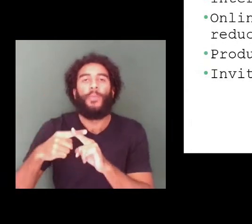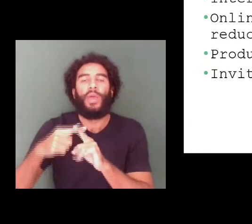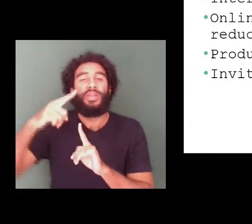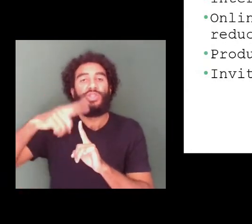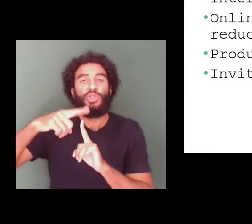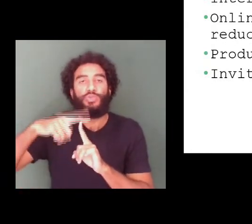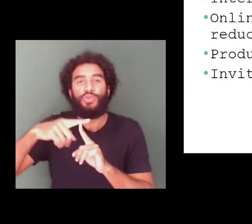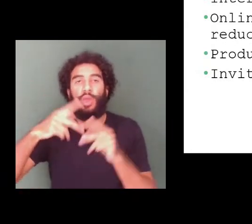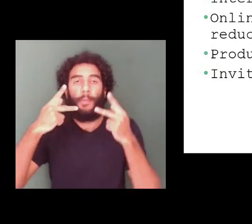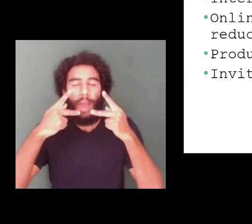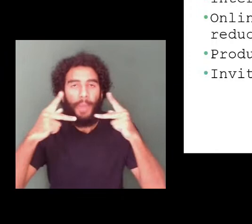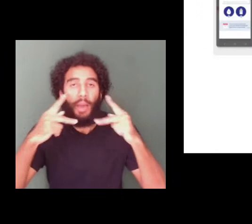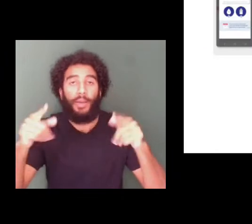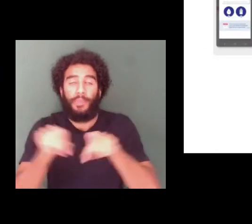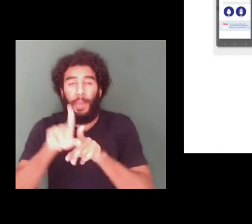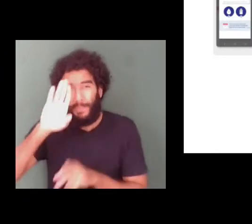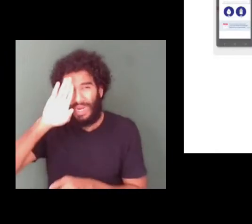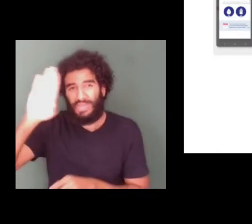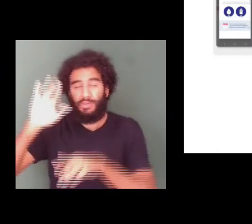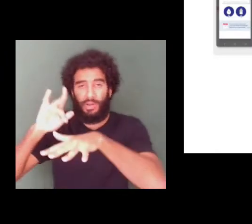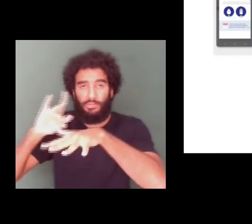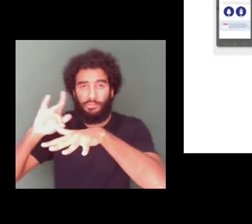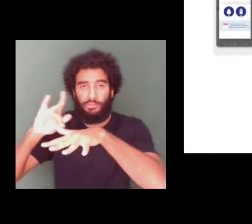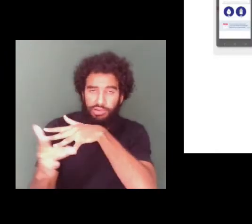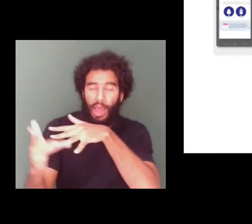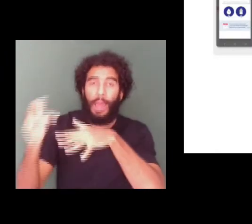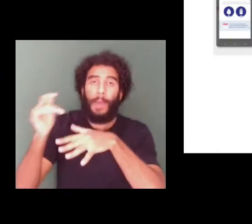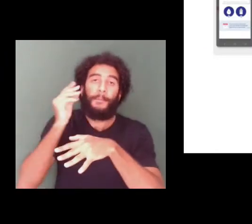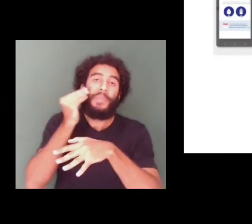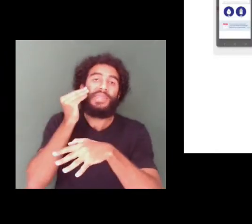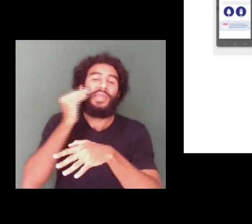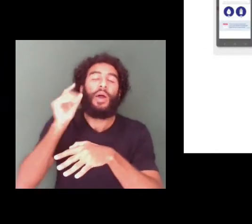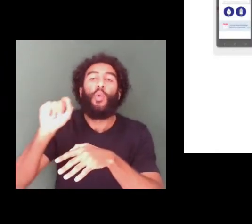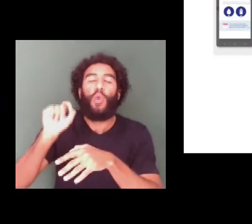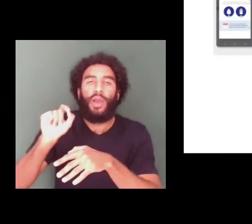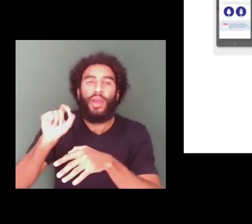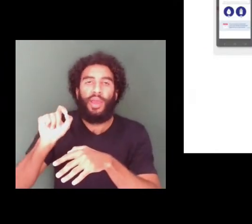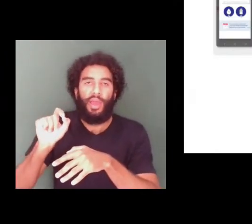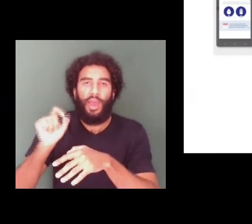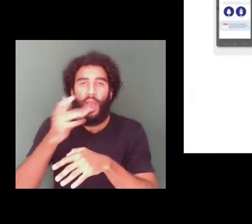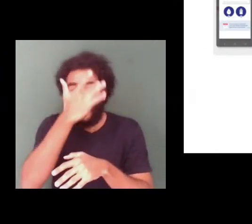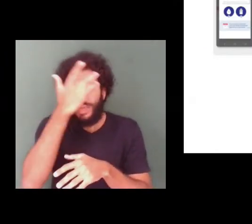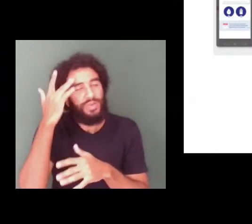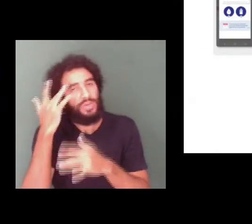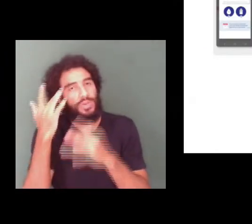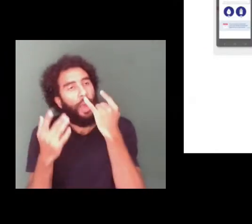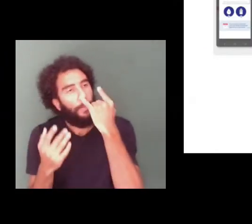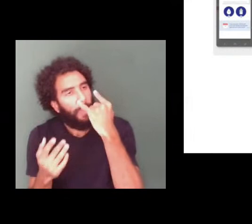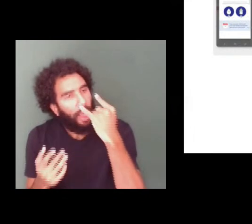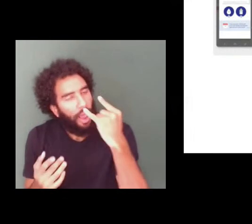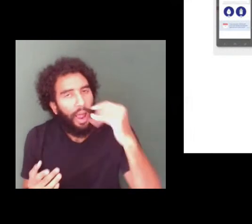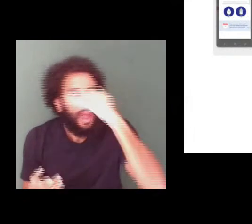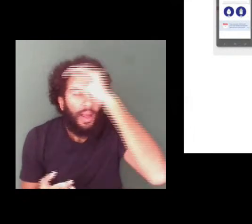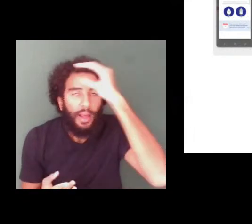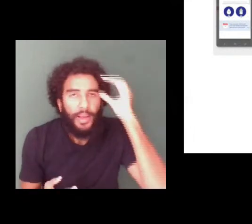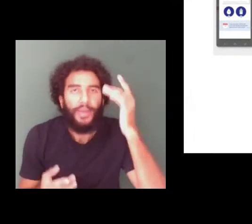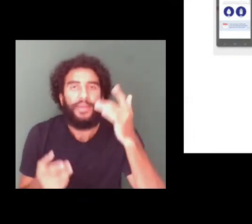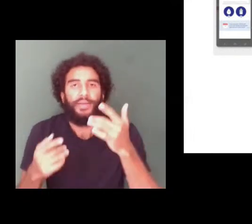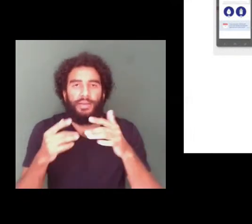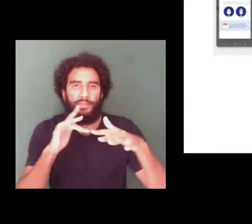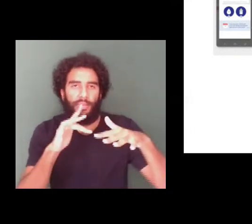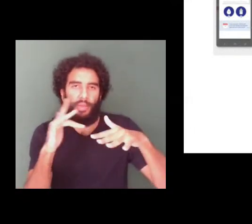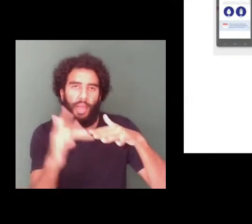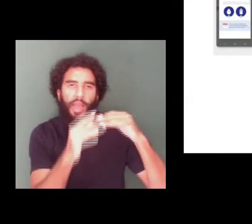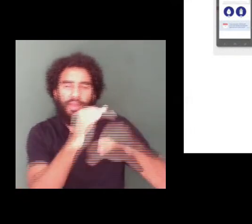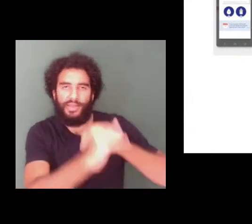these kinds of ads. But it doesn't stop there. It goes beyond just traditional media. They're doing it in new and different ways.